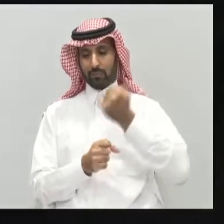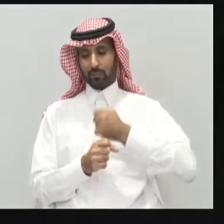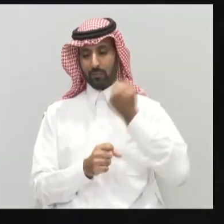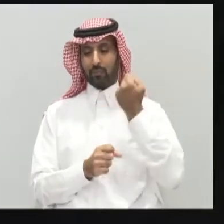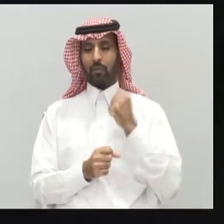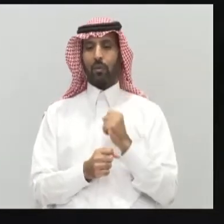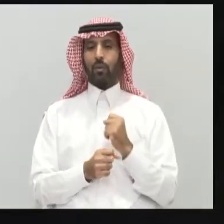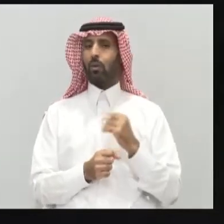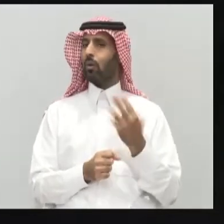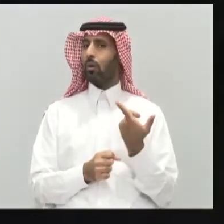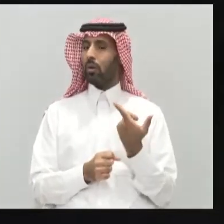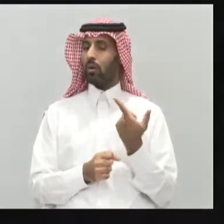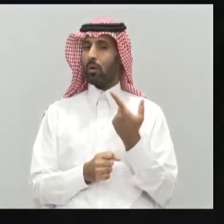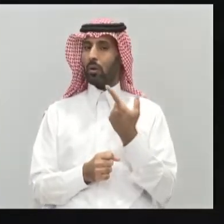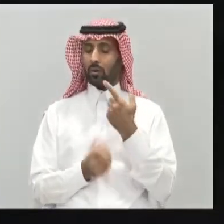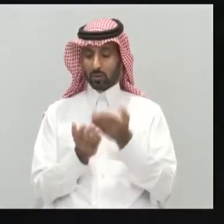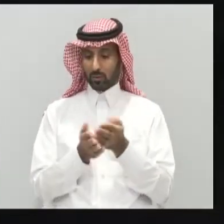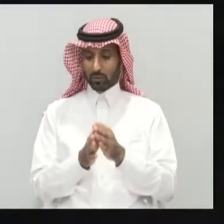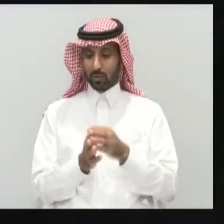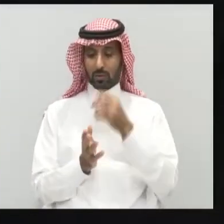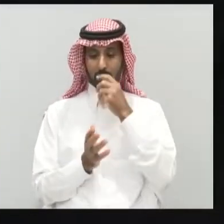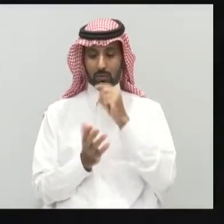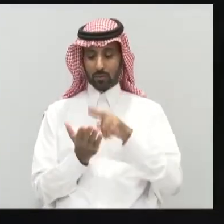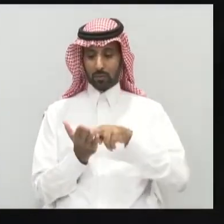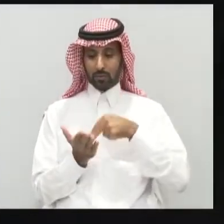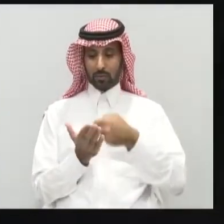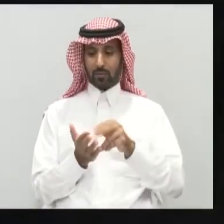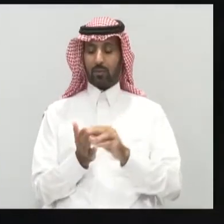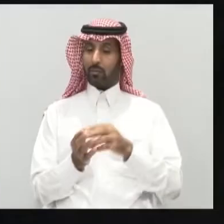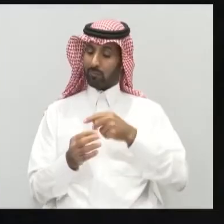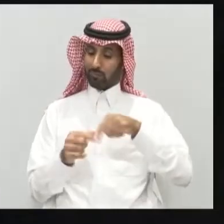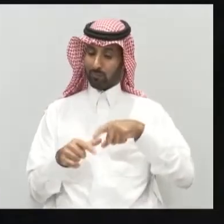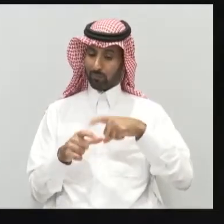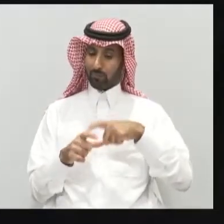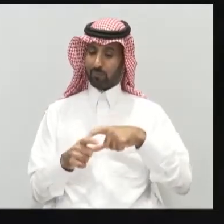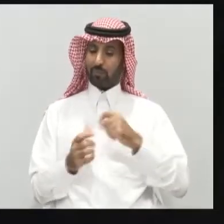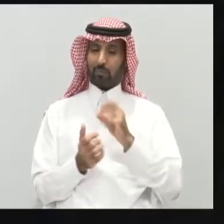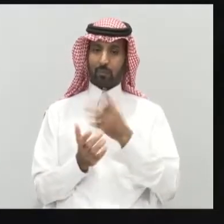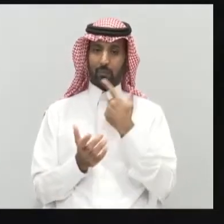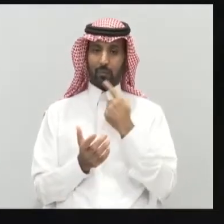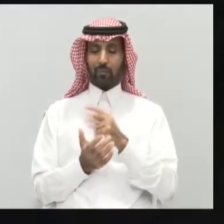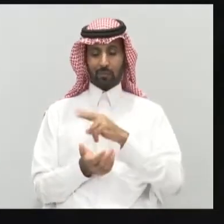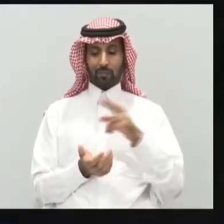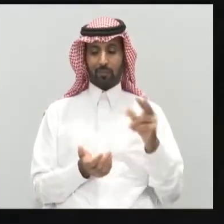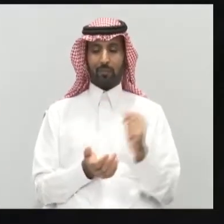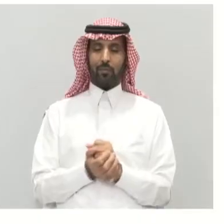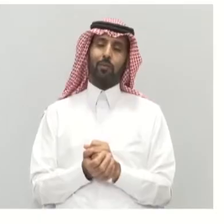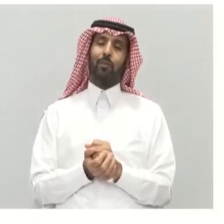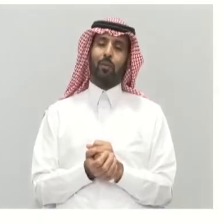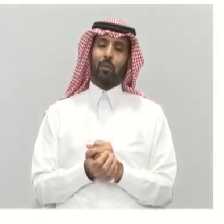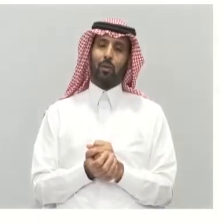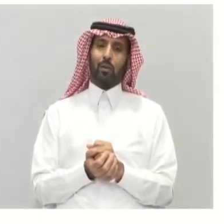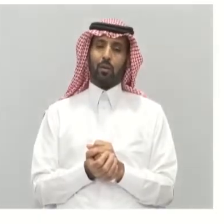else? Cheese sandwich, club sandwich, okay. So these are different meals,